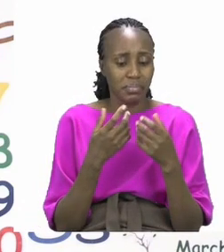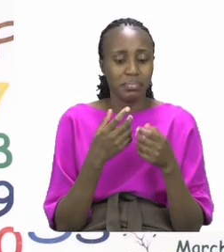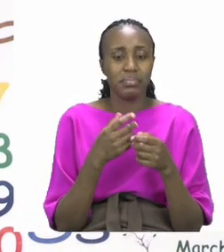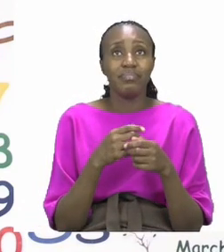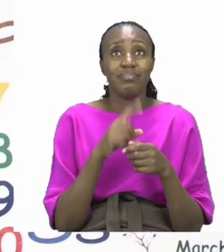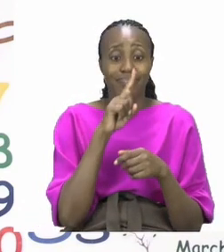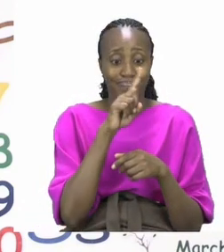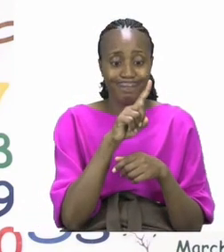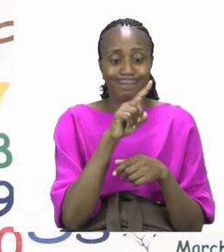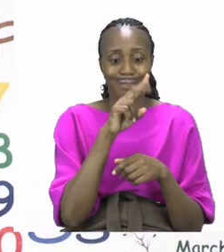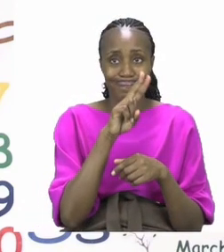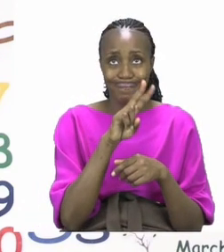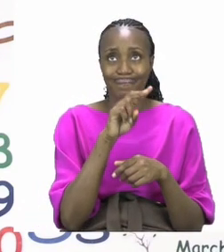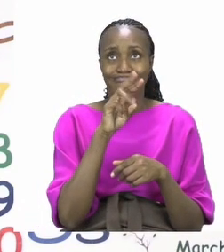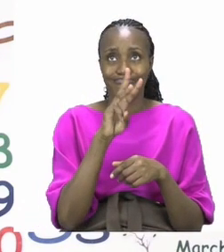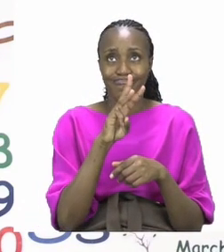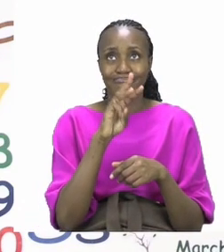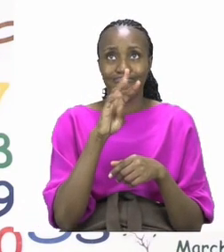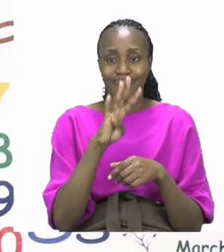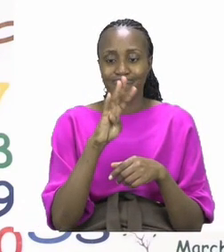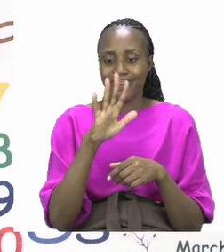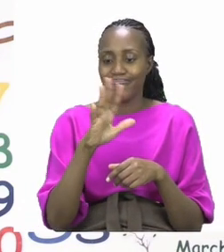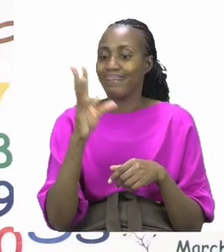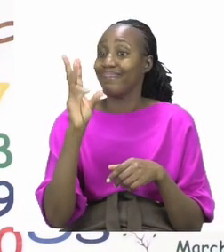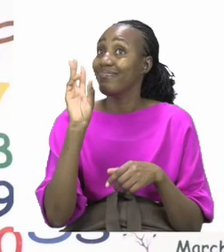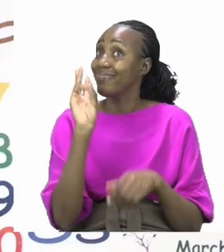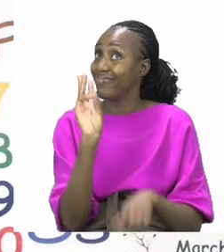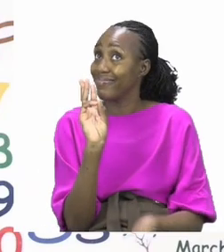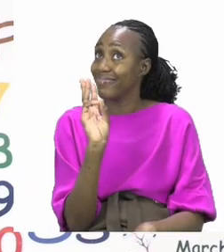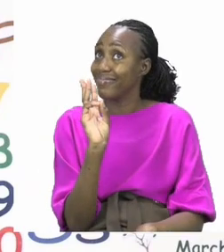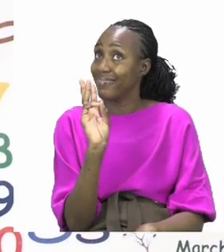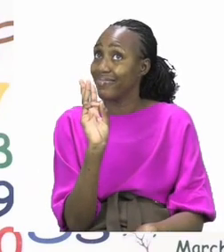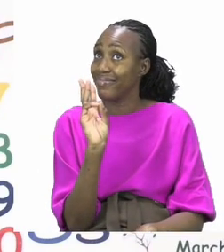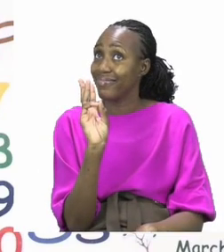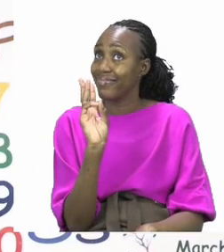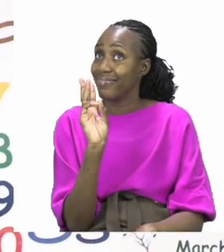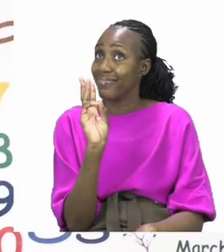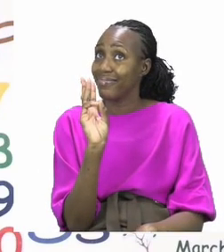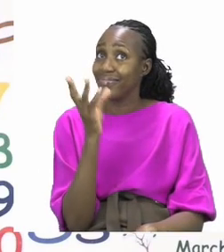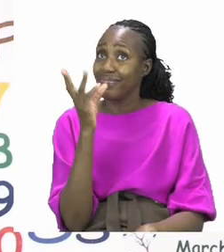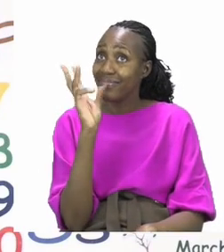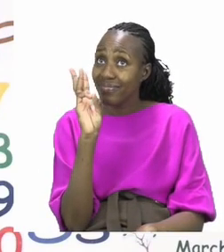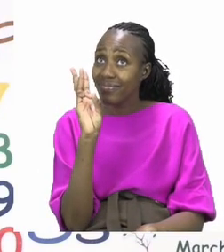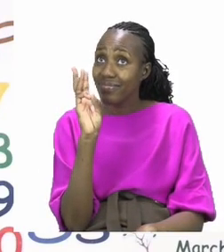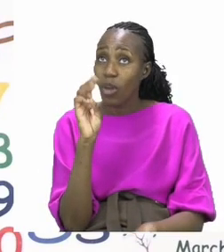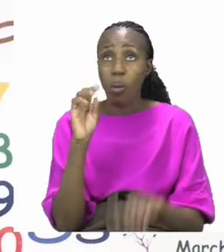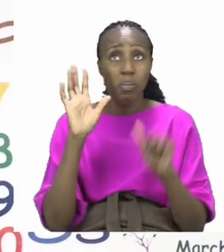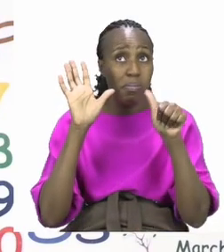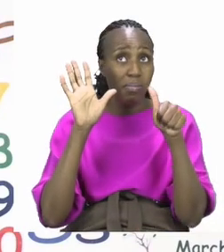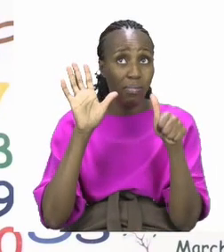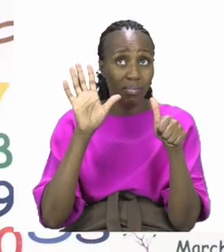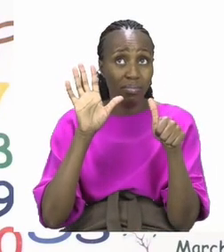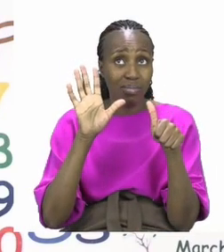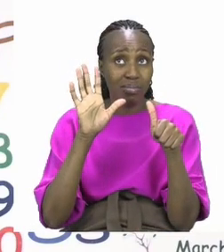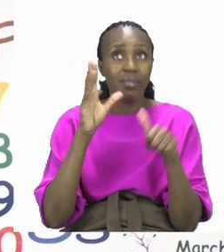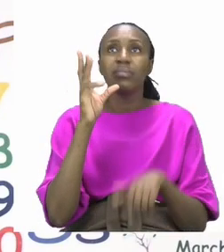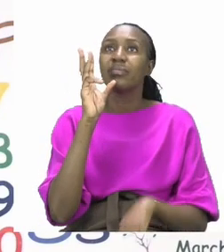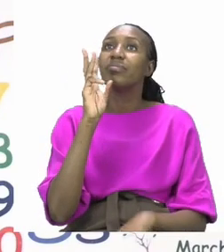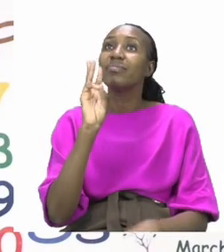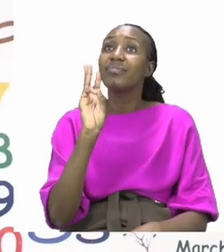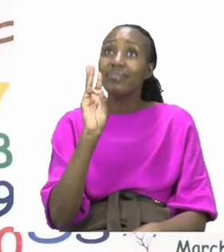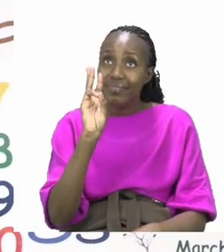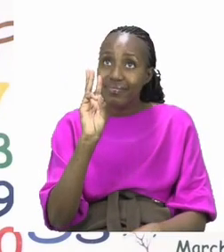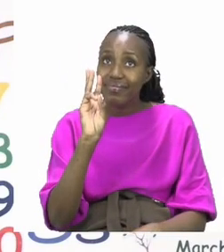together, they make, well done, they make 6. 1, 2,